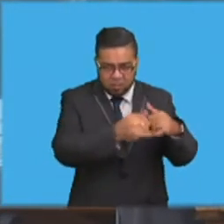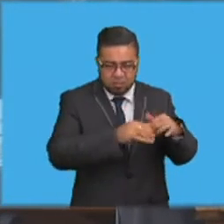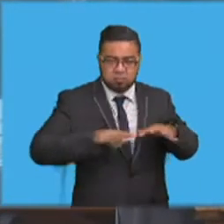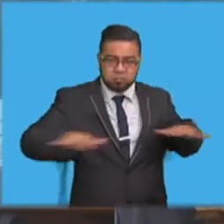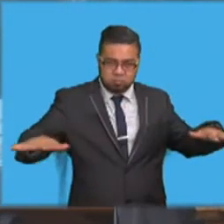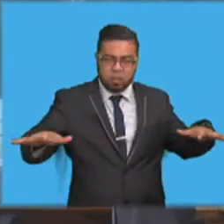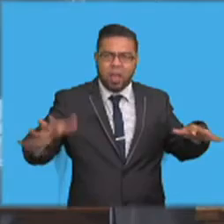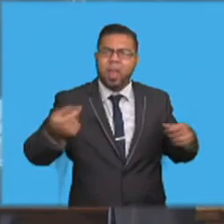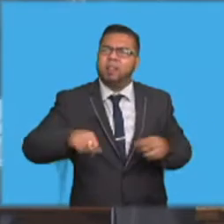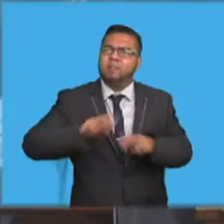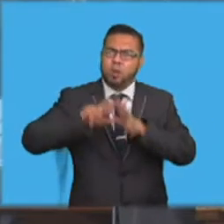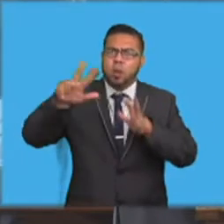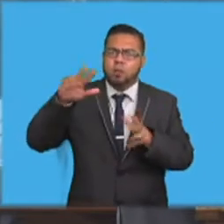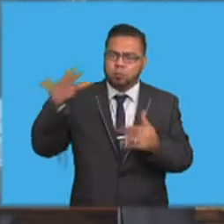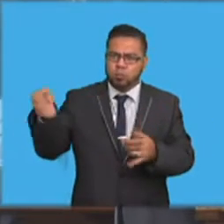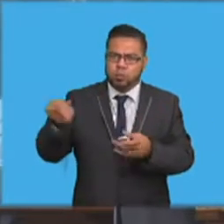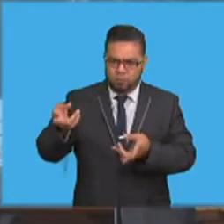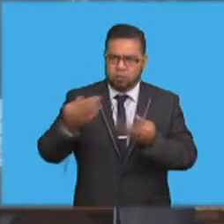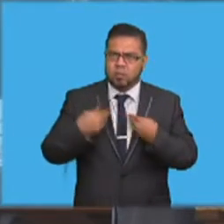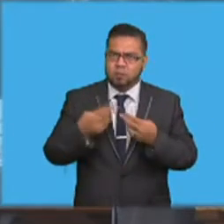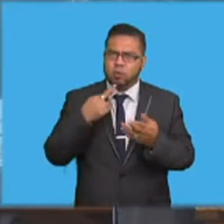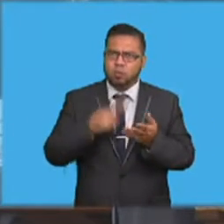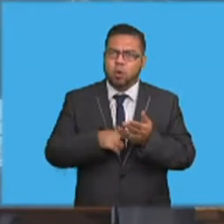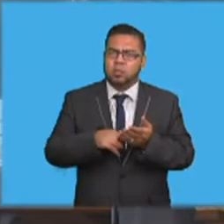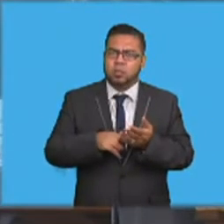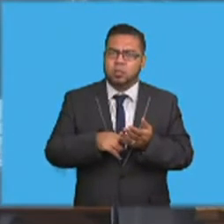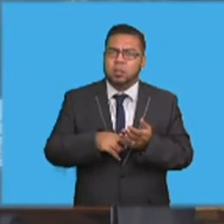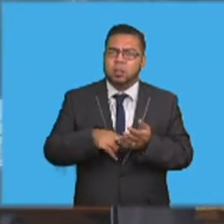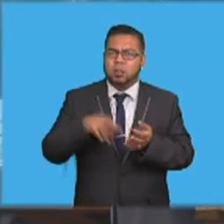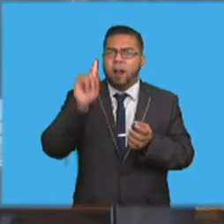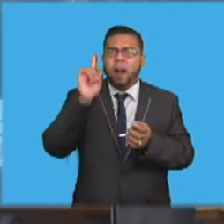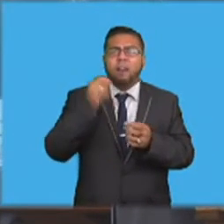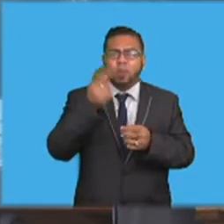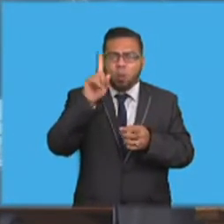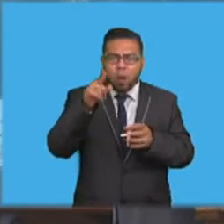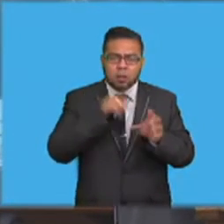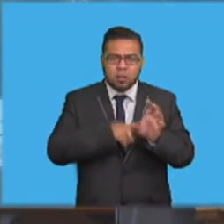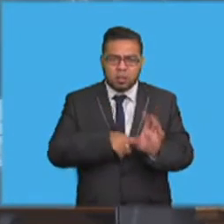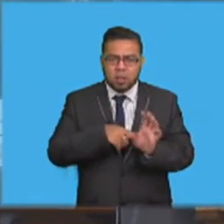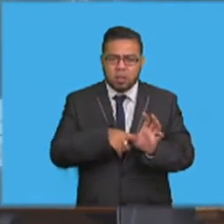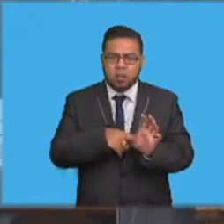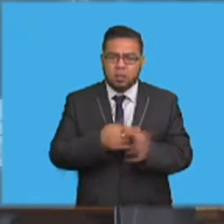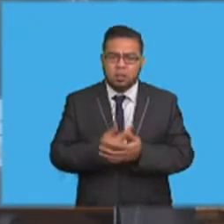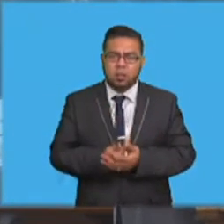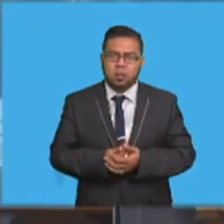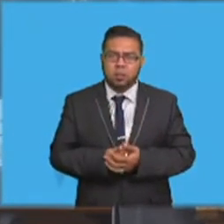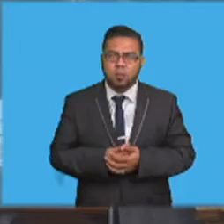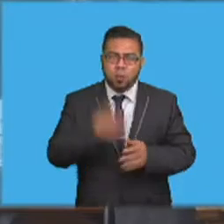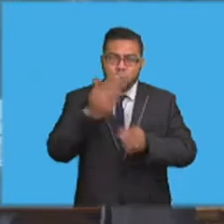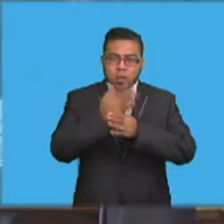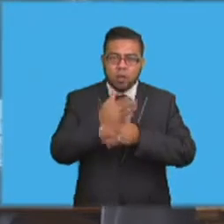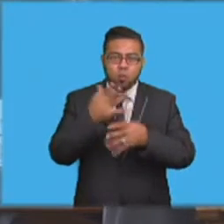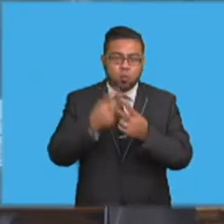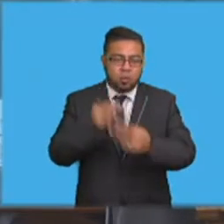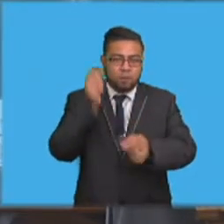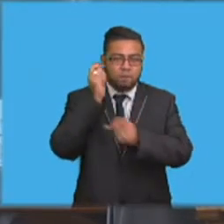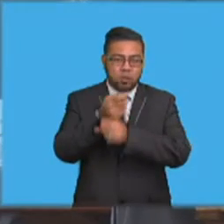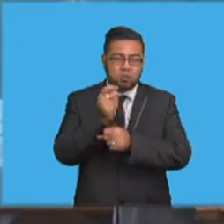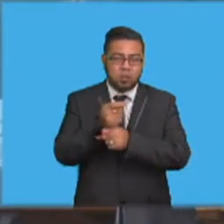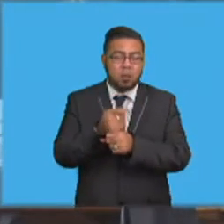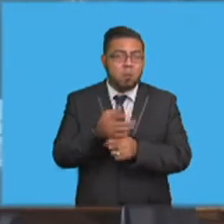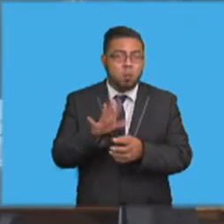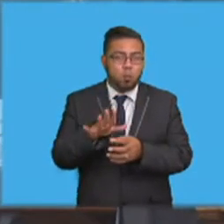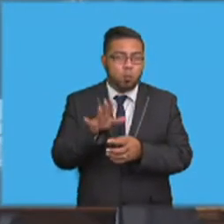our coastal areas. This is only after 1 year. We are working with fishermen, for example, Wate Soko, the